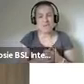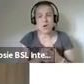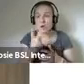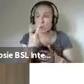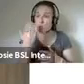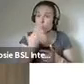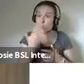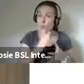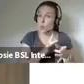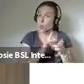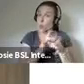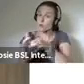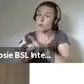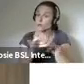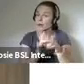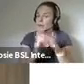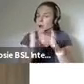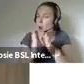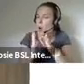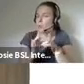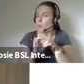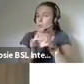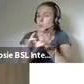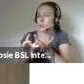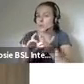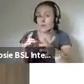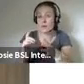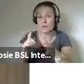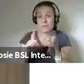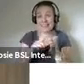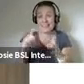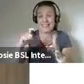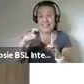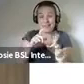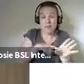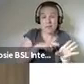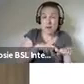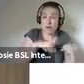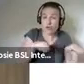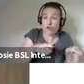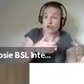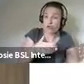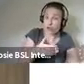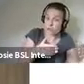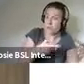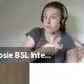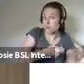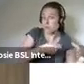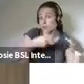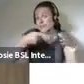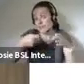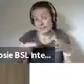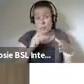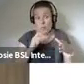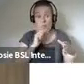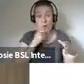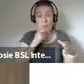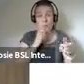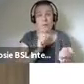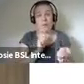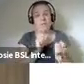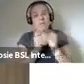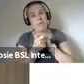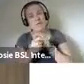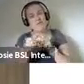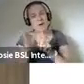together very closely. She brings the ECD learners that are about to move into